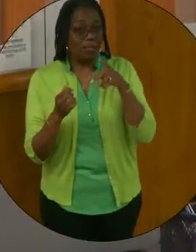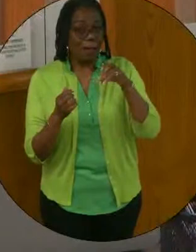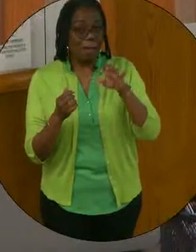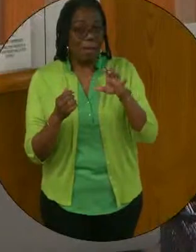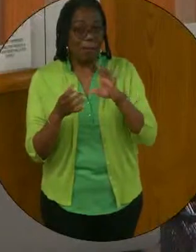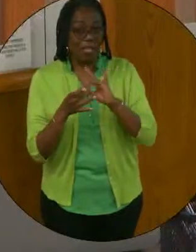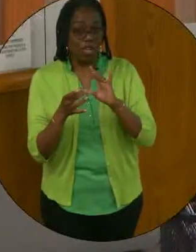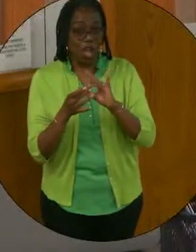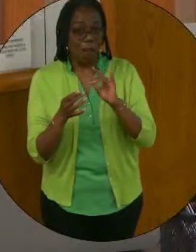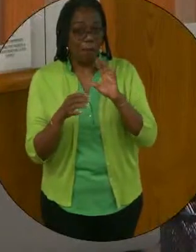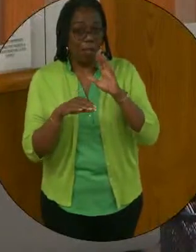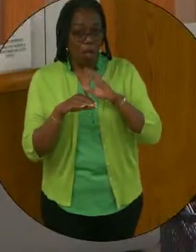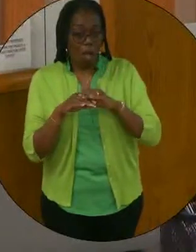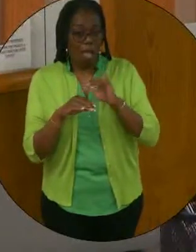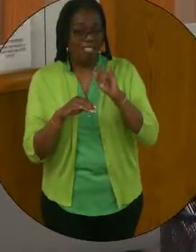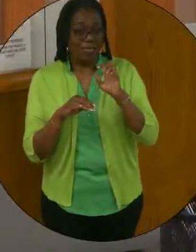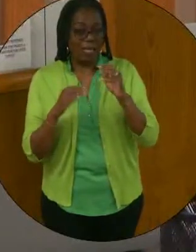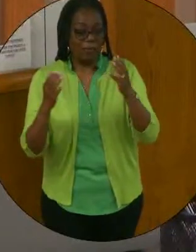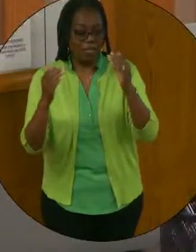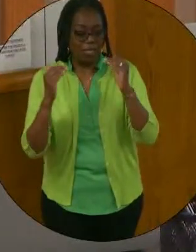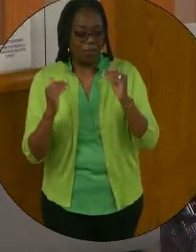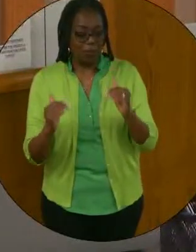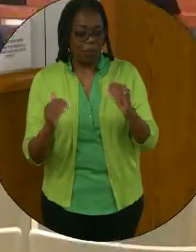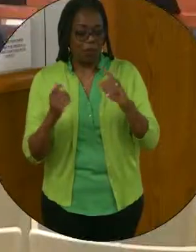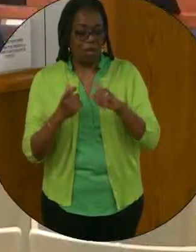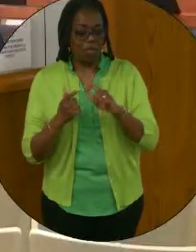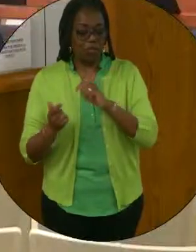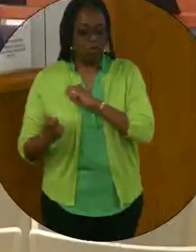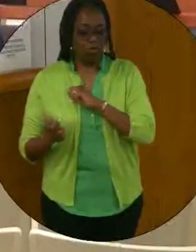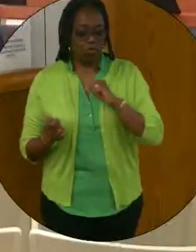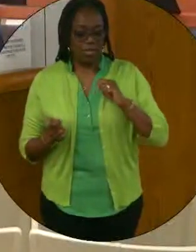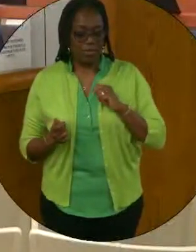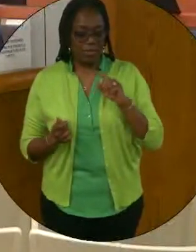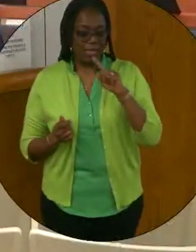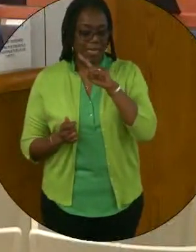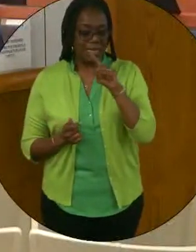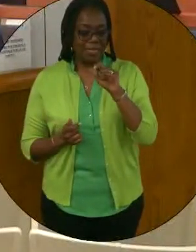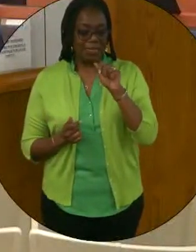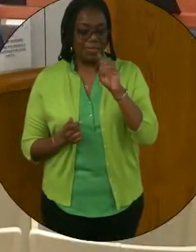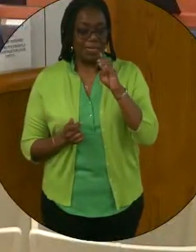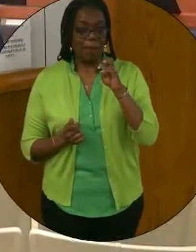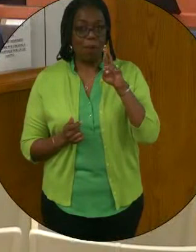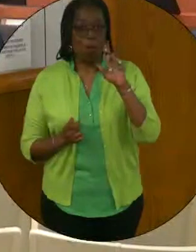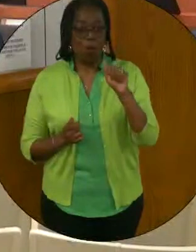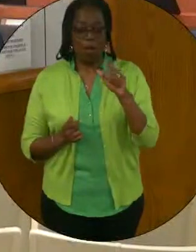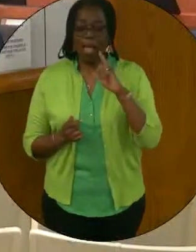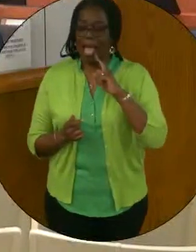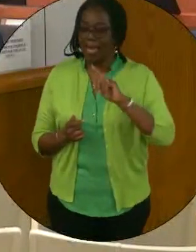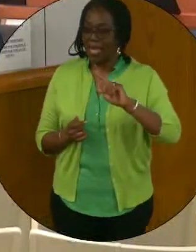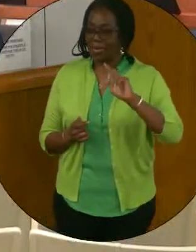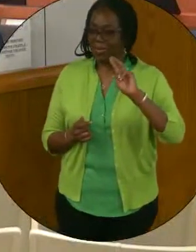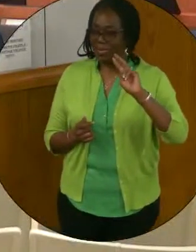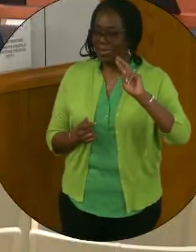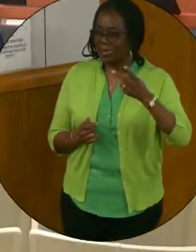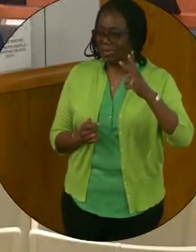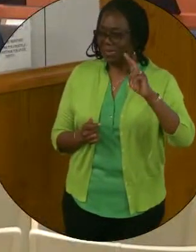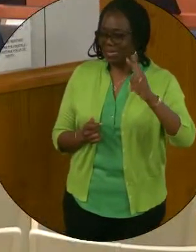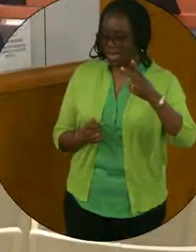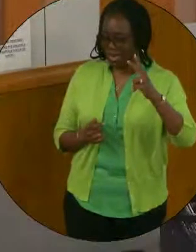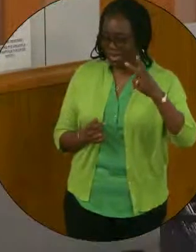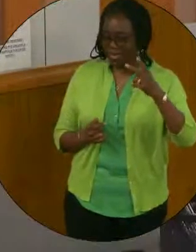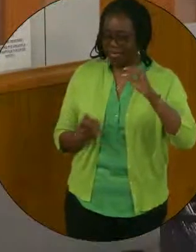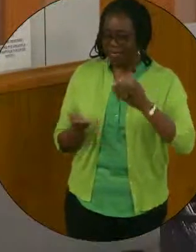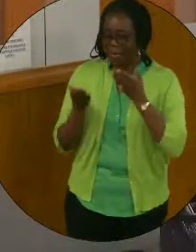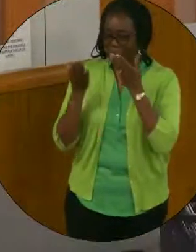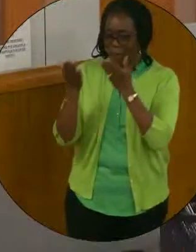Okay? Okay. Perfect. So let's move on to Trustee Zamora. I would like to second that motion. Excellent. Thank you,